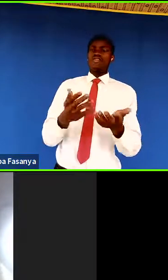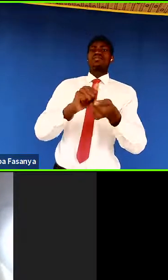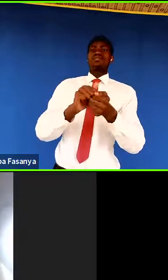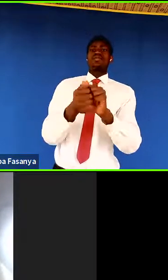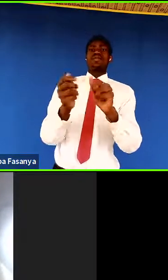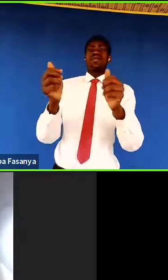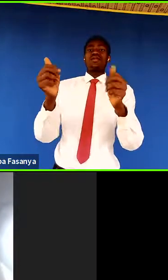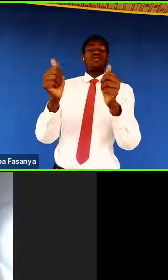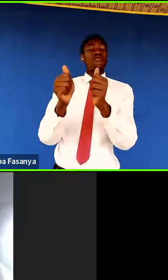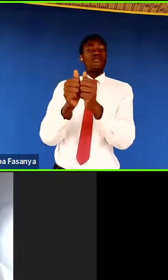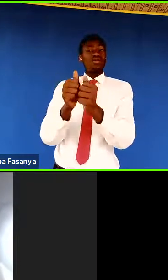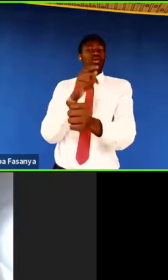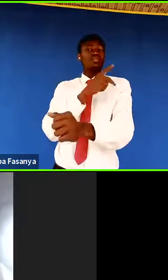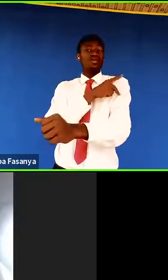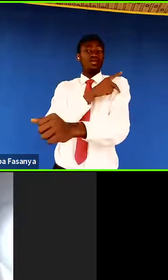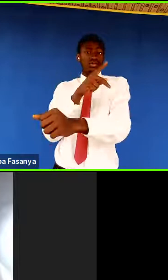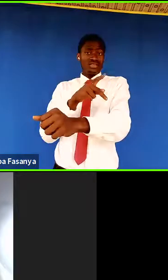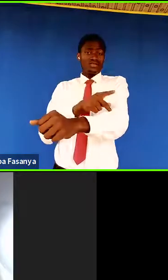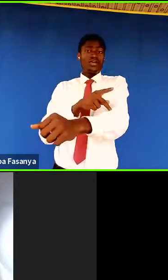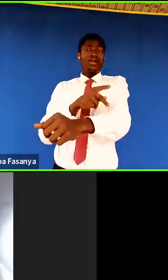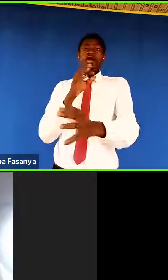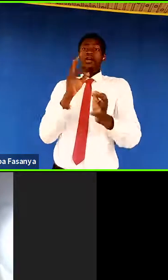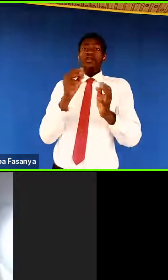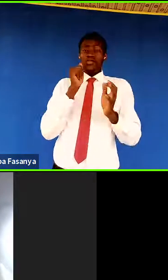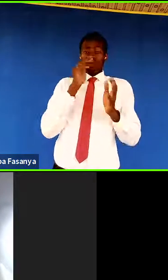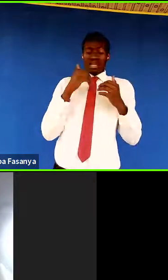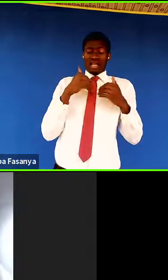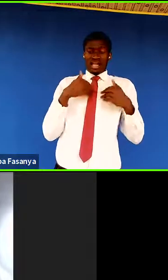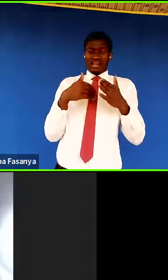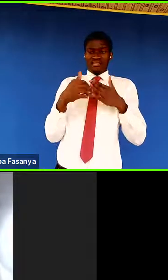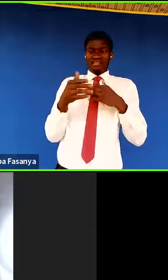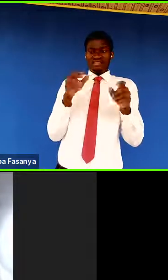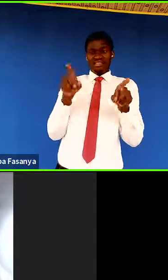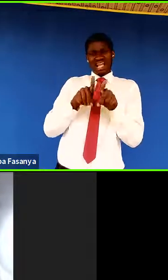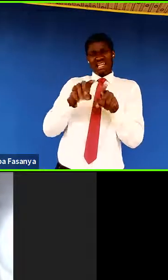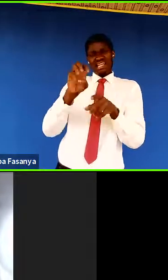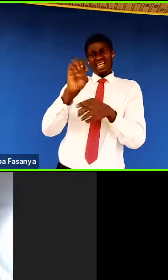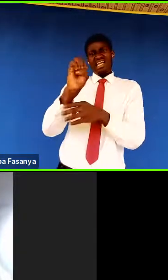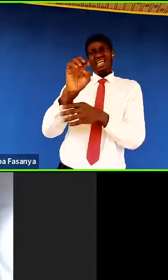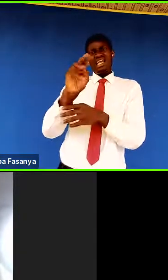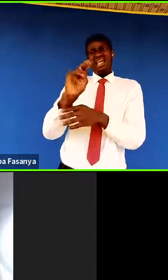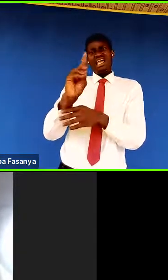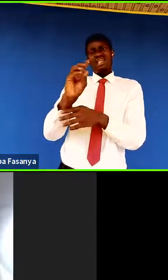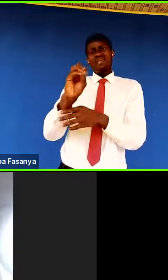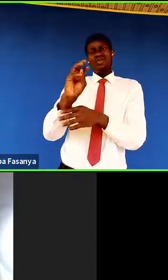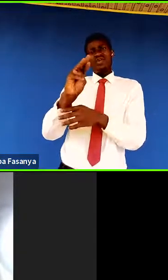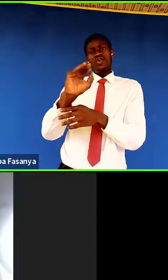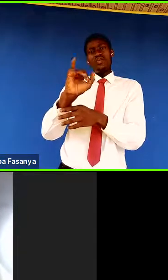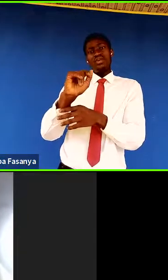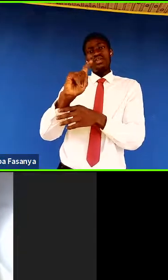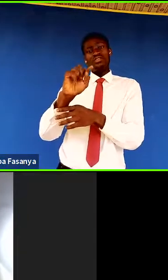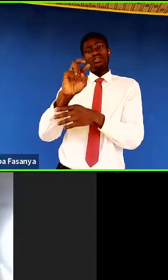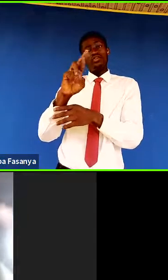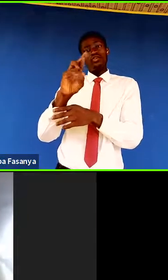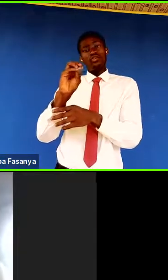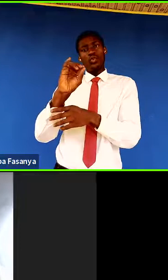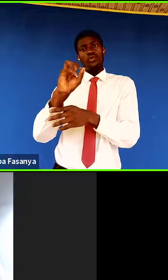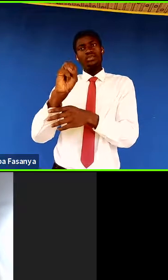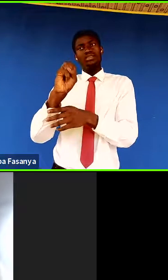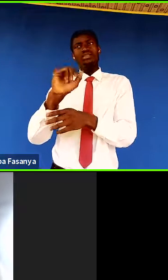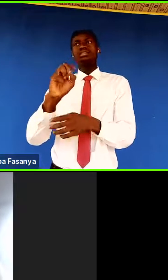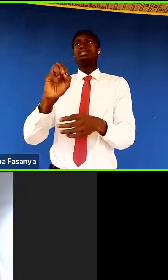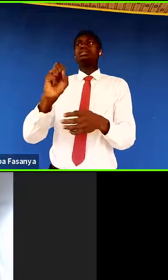she has issues, conditions like endometriosis. Endometriosis is when you have the lining of the